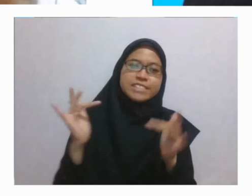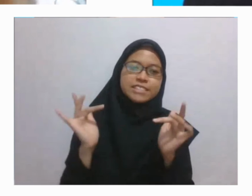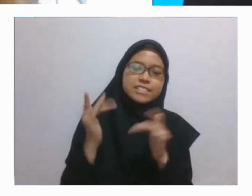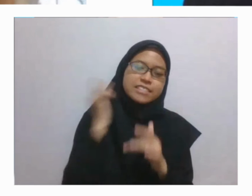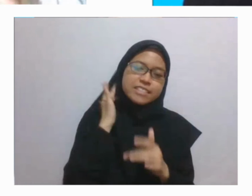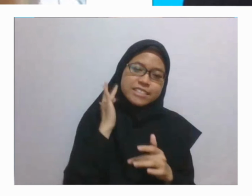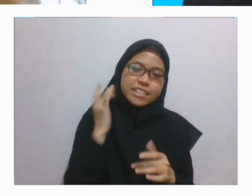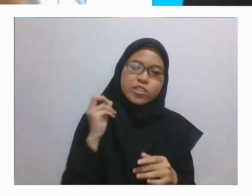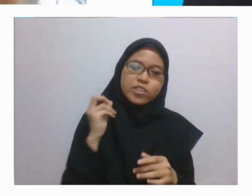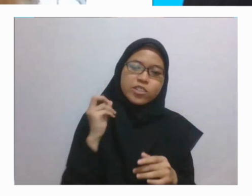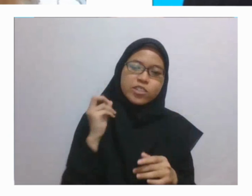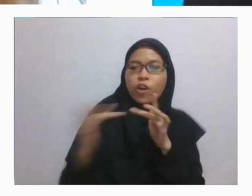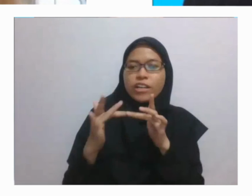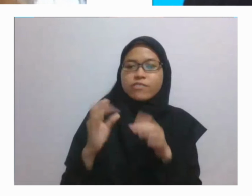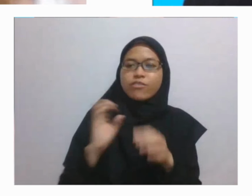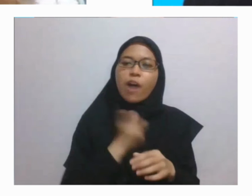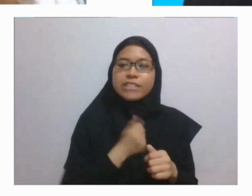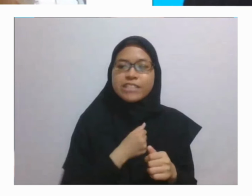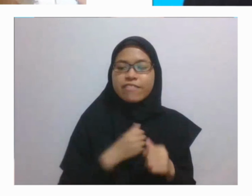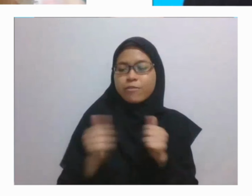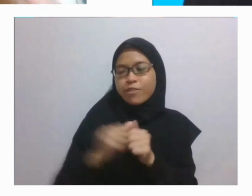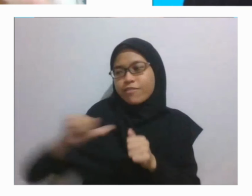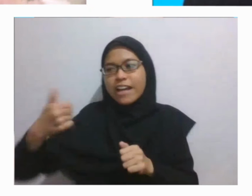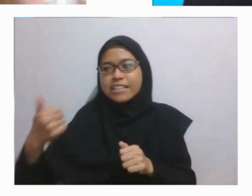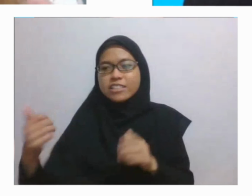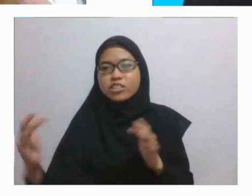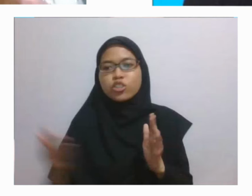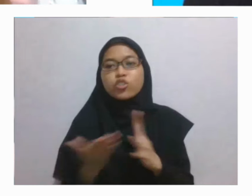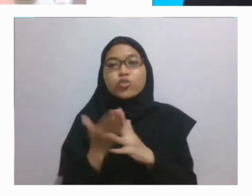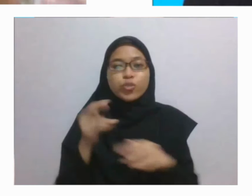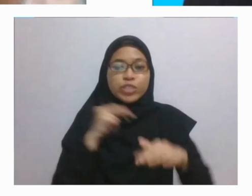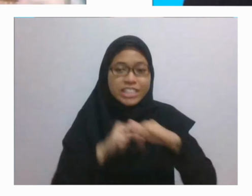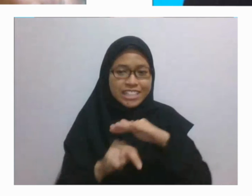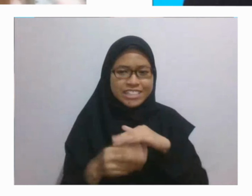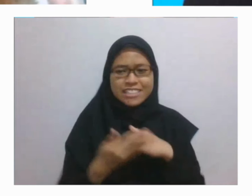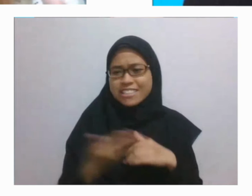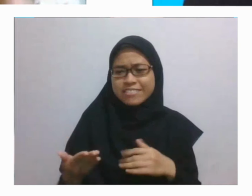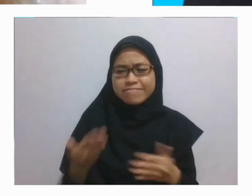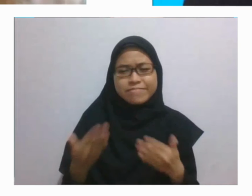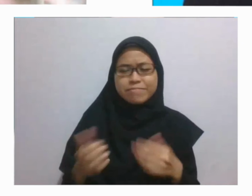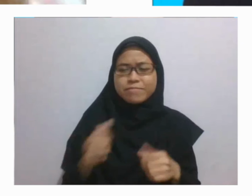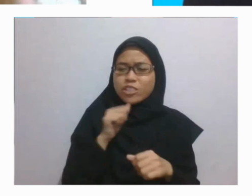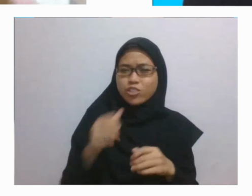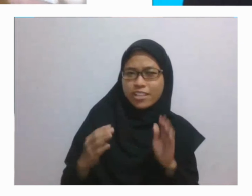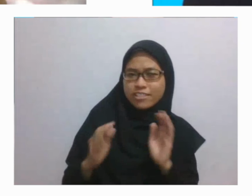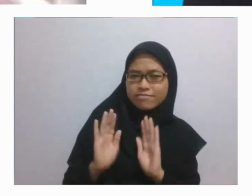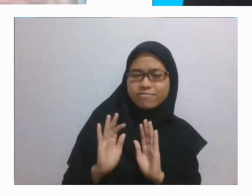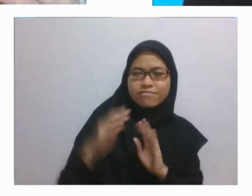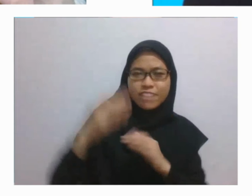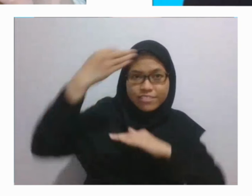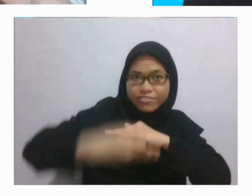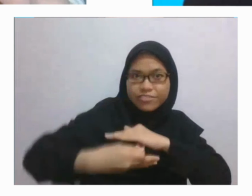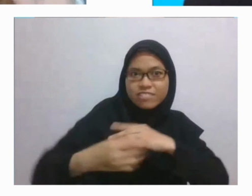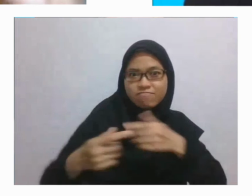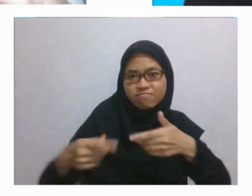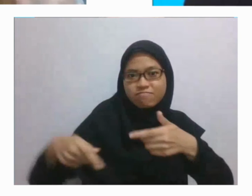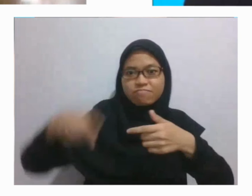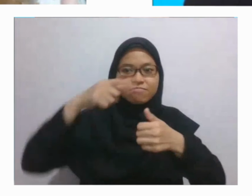and to others through nature. These things are not necessarily at the forefront. If we call something